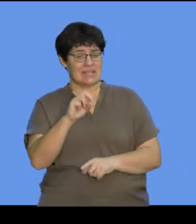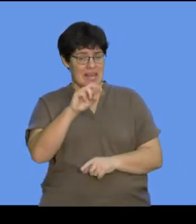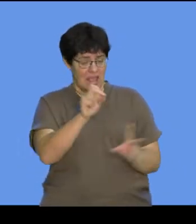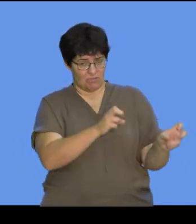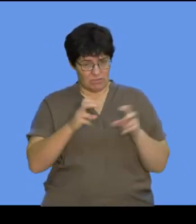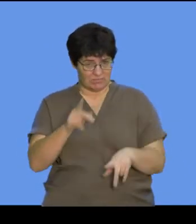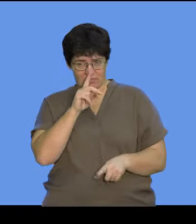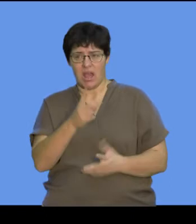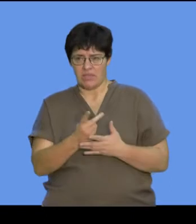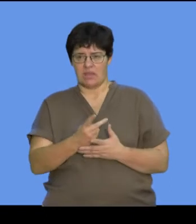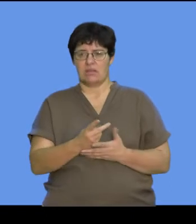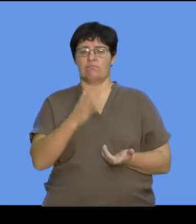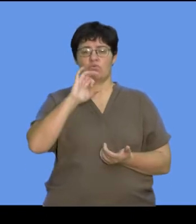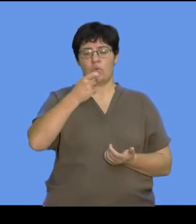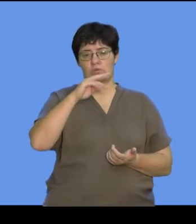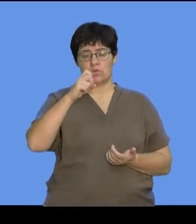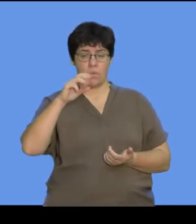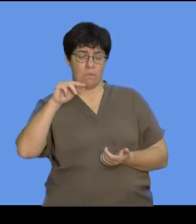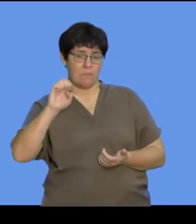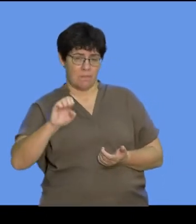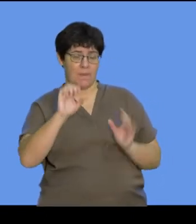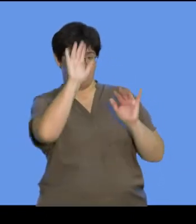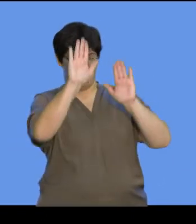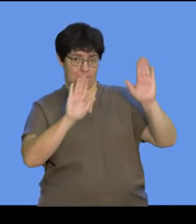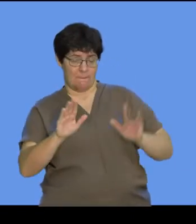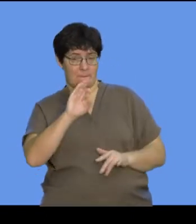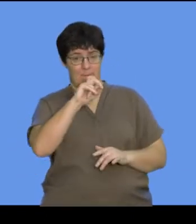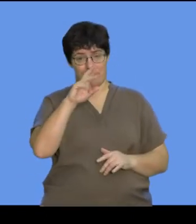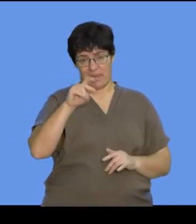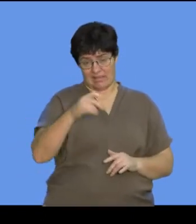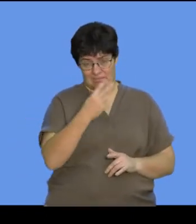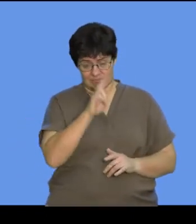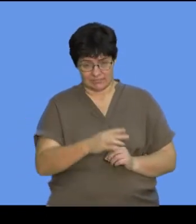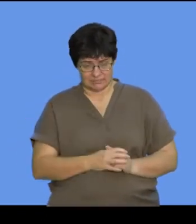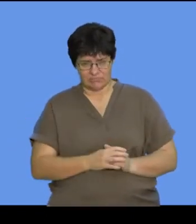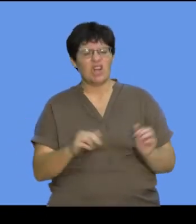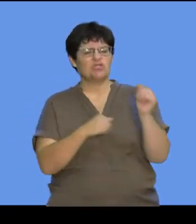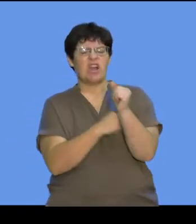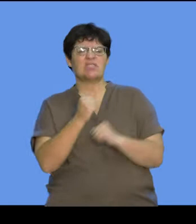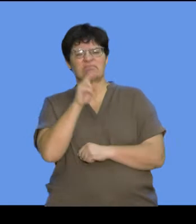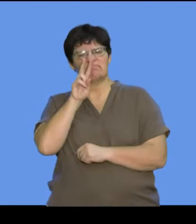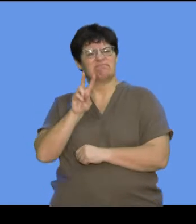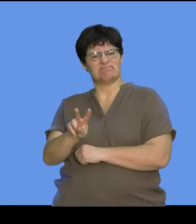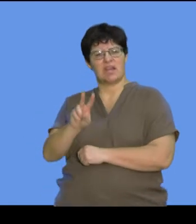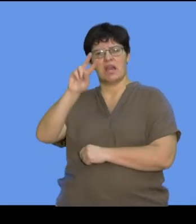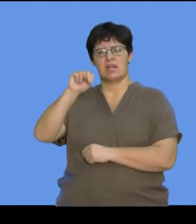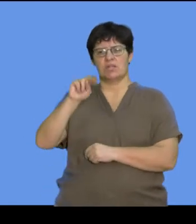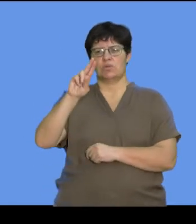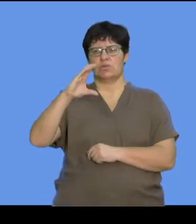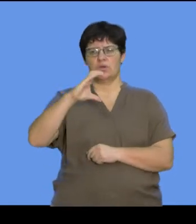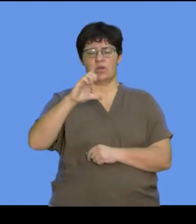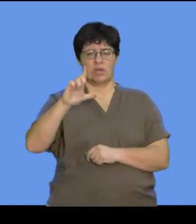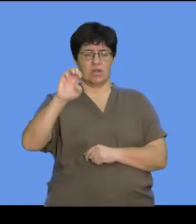to chromosome mapping during the course of the lesson. So a quick recap of the structure of the nucleus. Remember that the nucleus